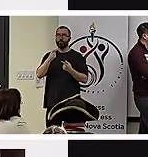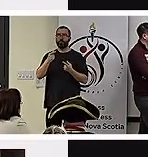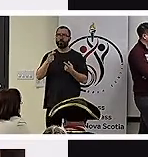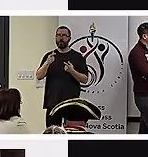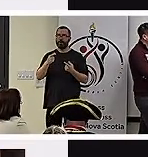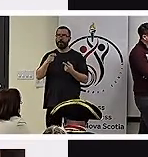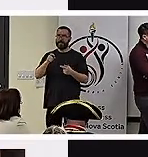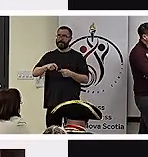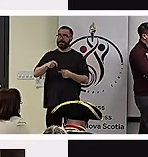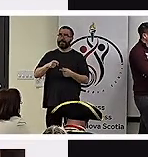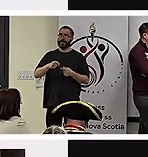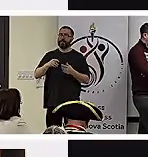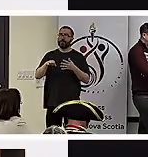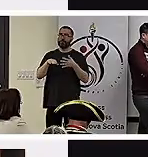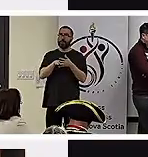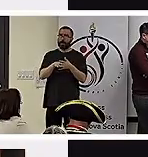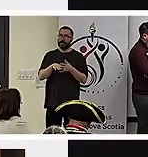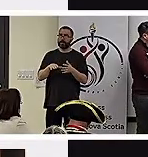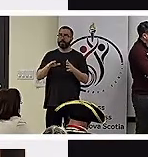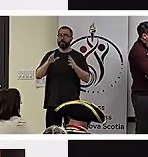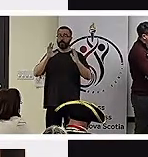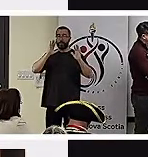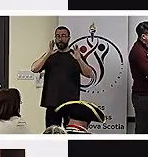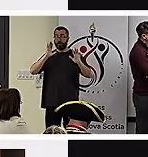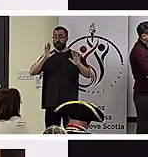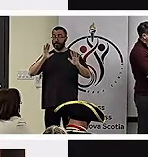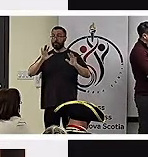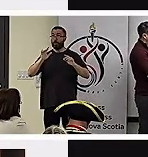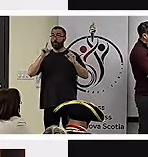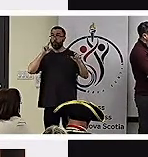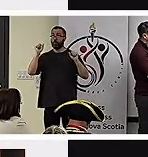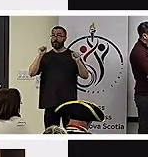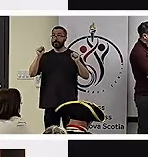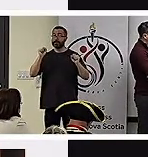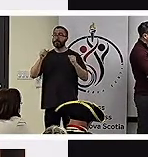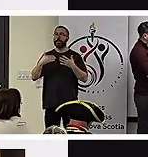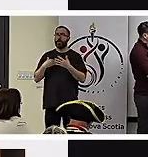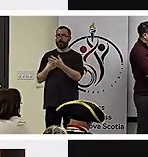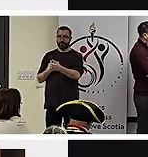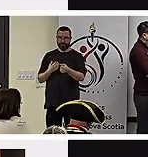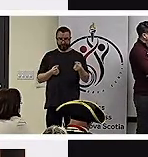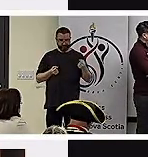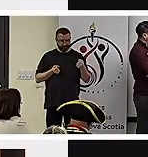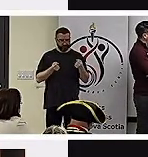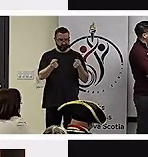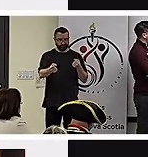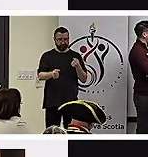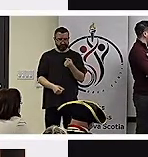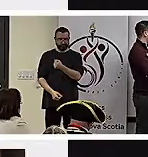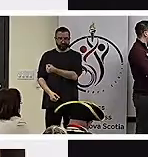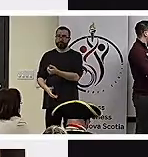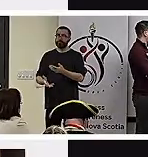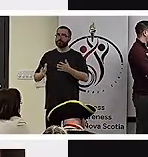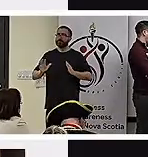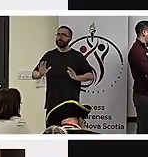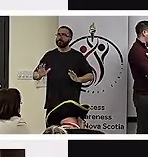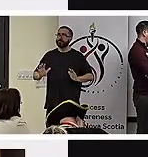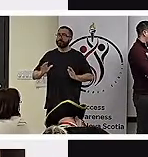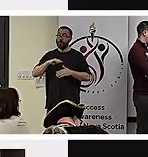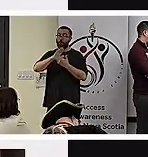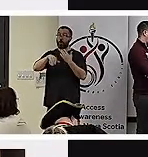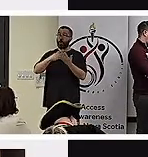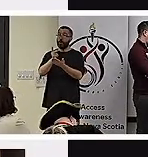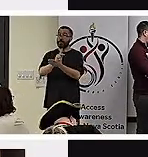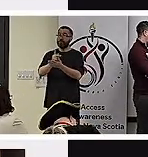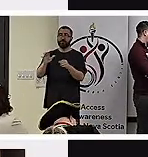to, get away from loud noises or whatever it is, they have that space. As you notice, all of our kitchens are